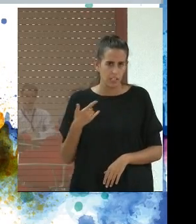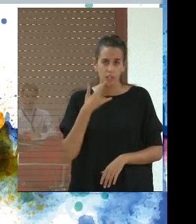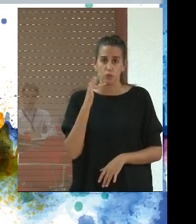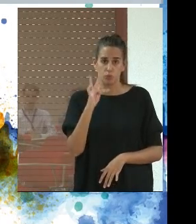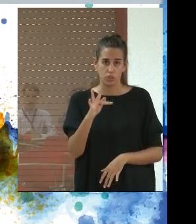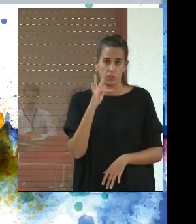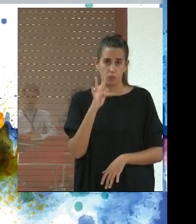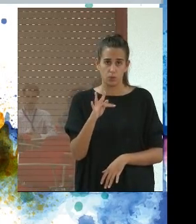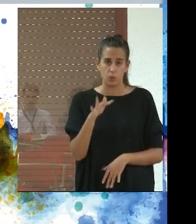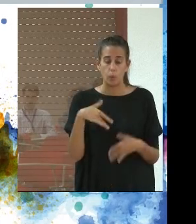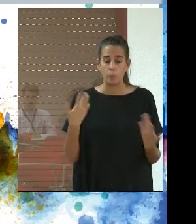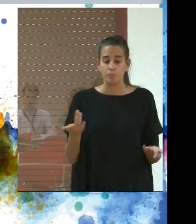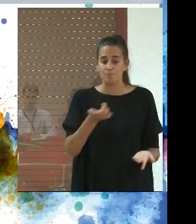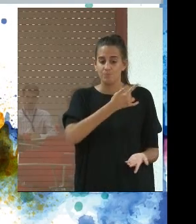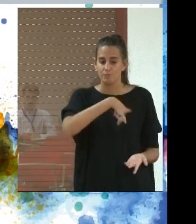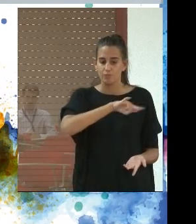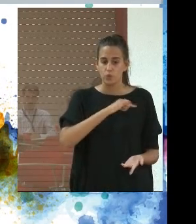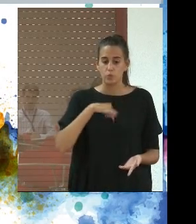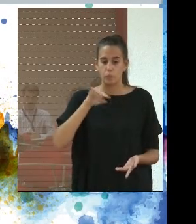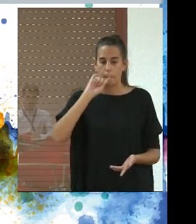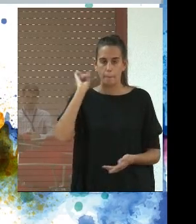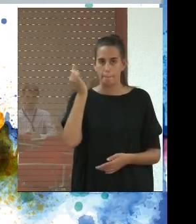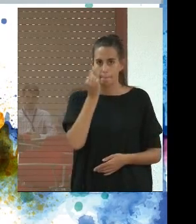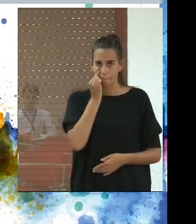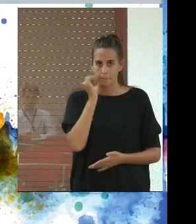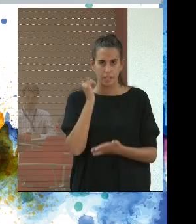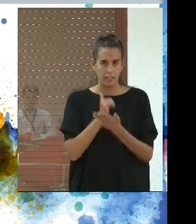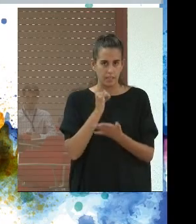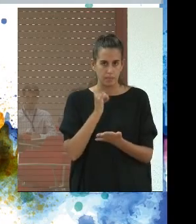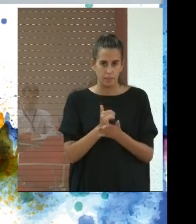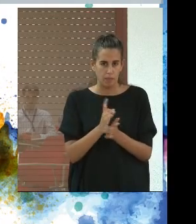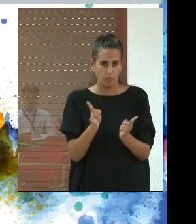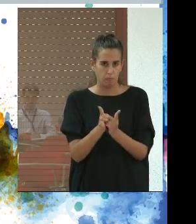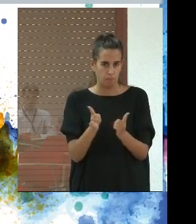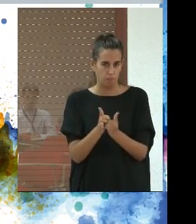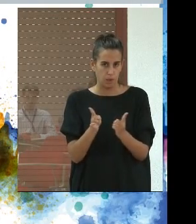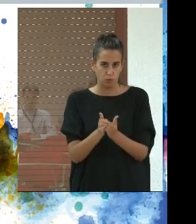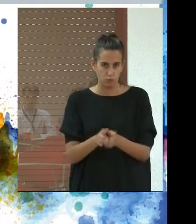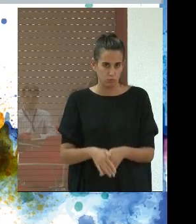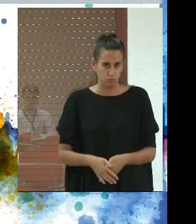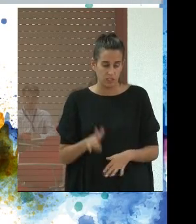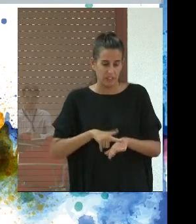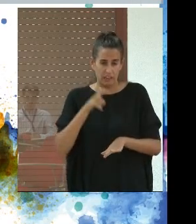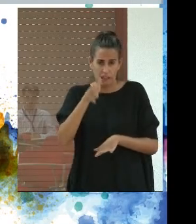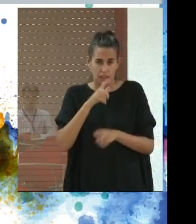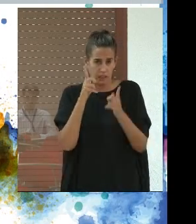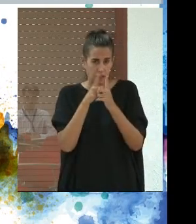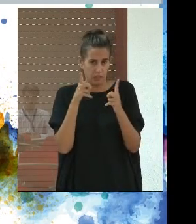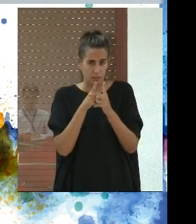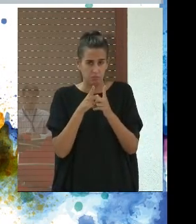always respond that things are very, very good and they want to have that technology made available to them. But we've realized